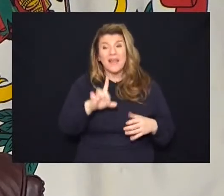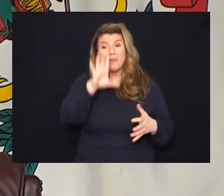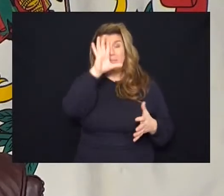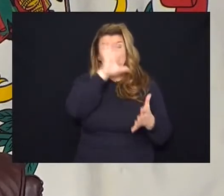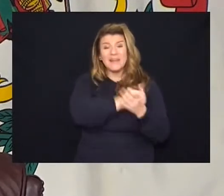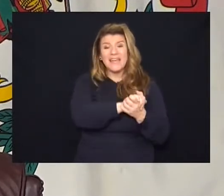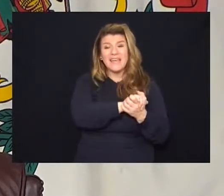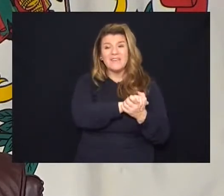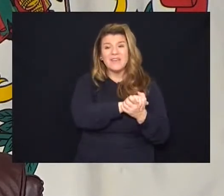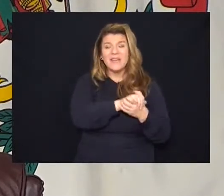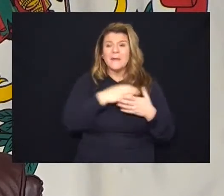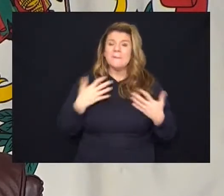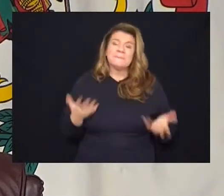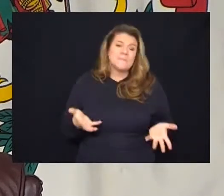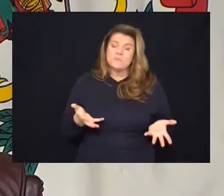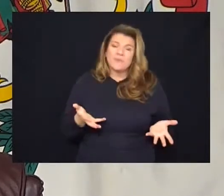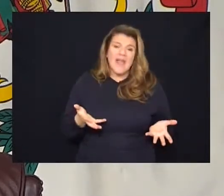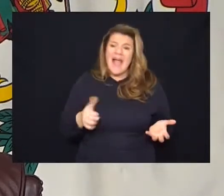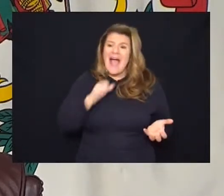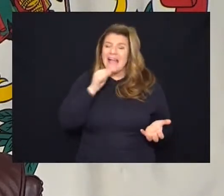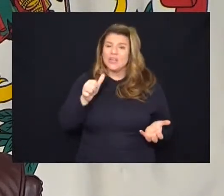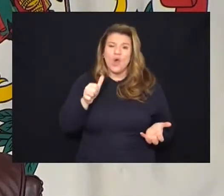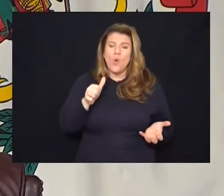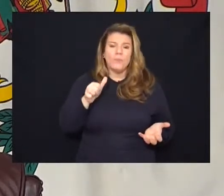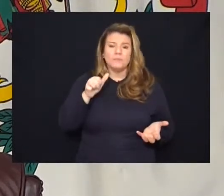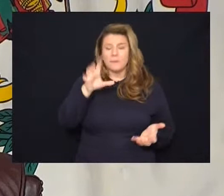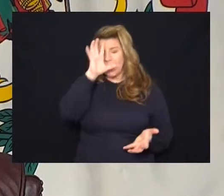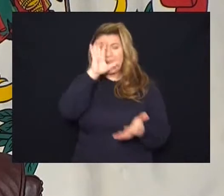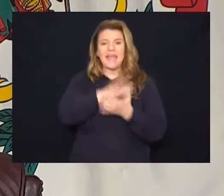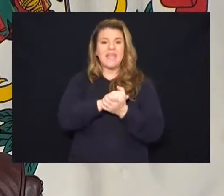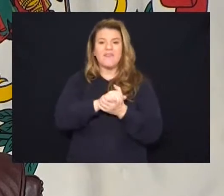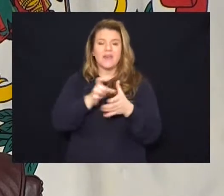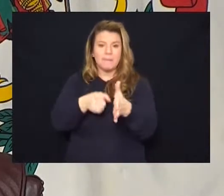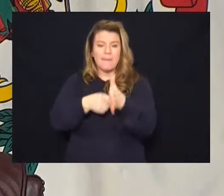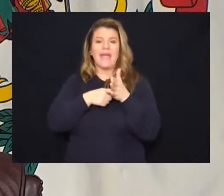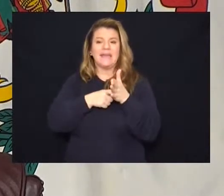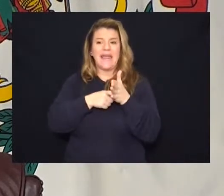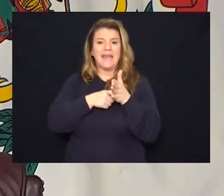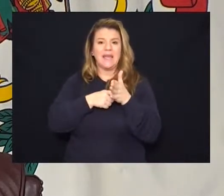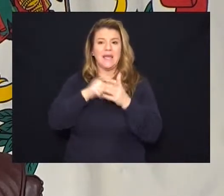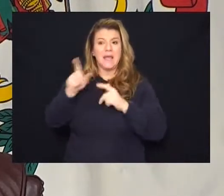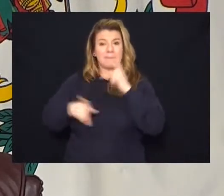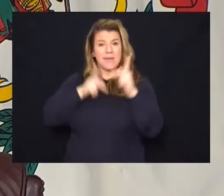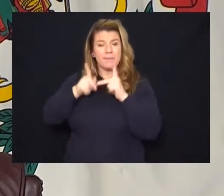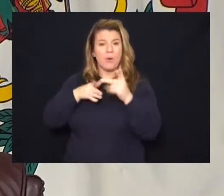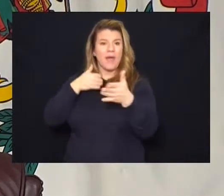believe in mandating people, from the standpoint of their freedoms and